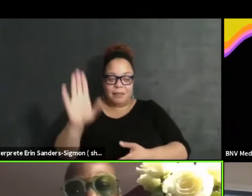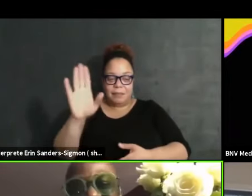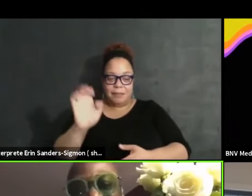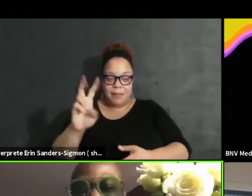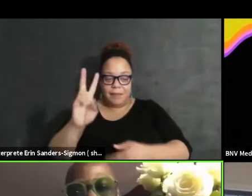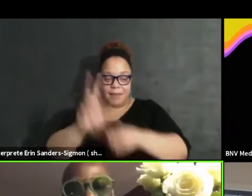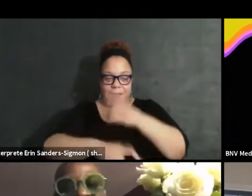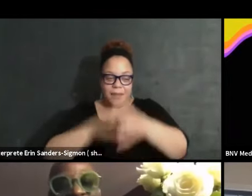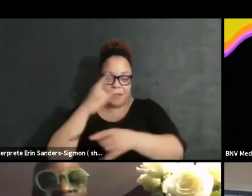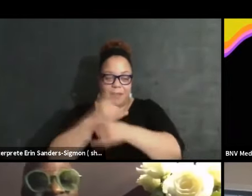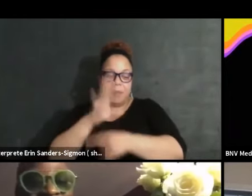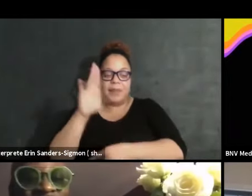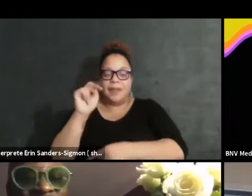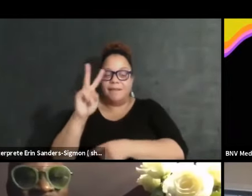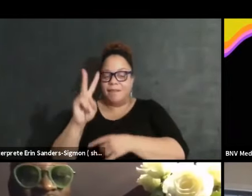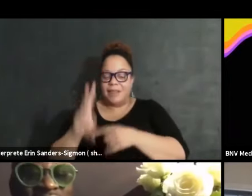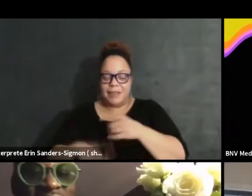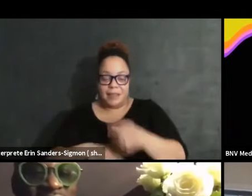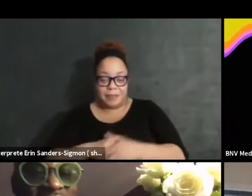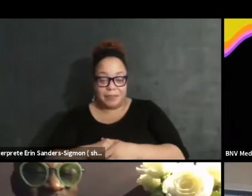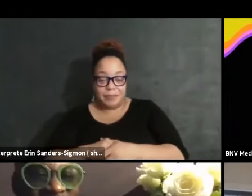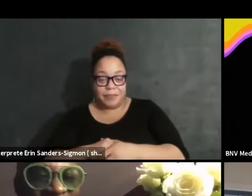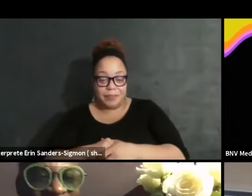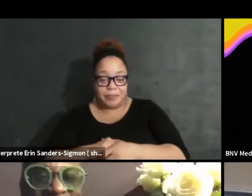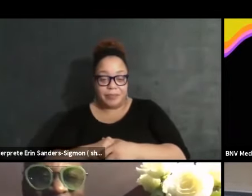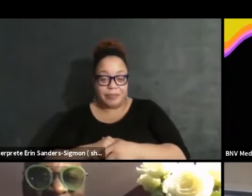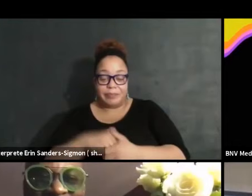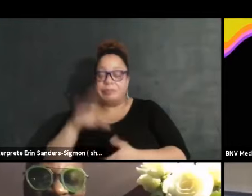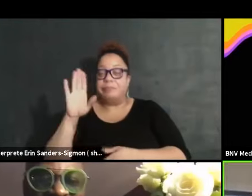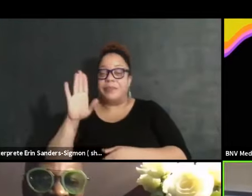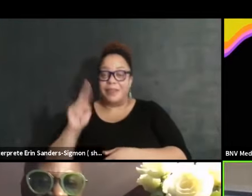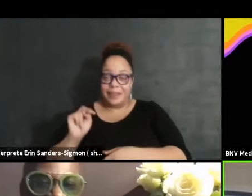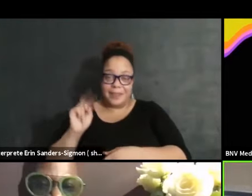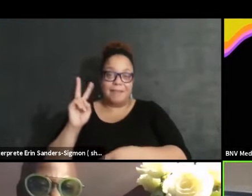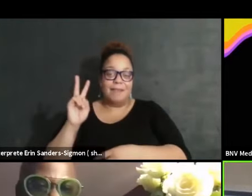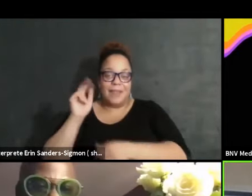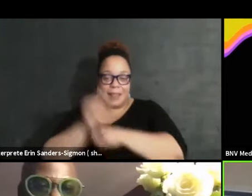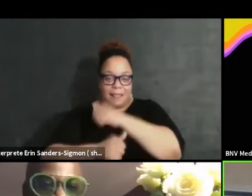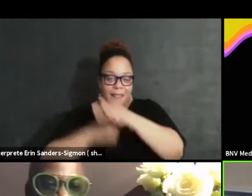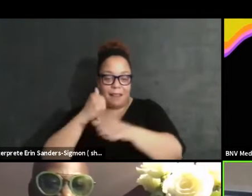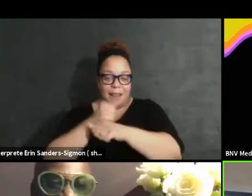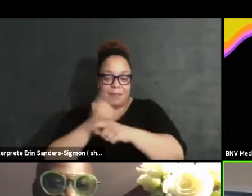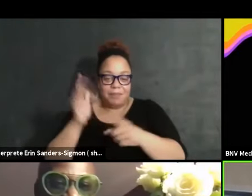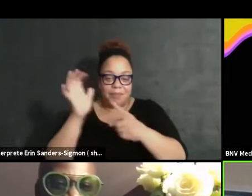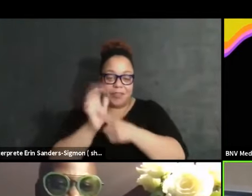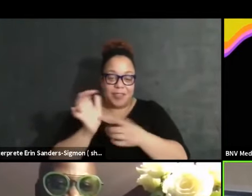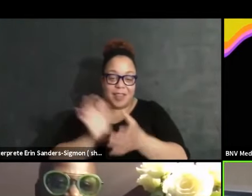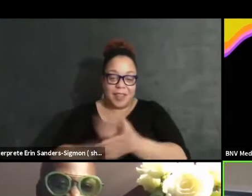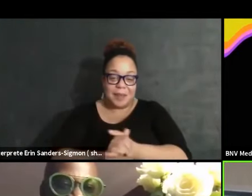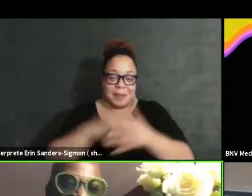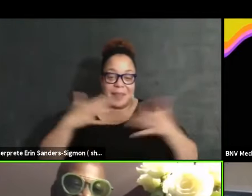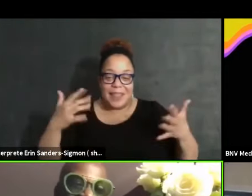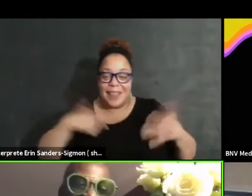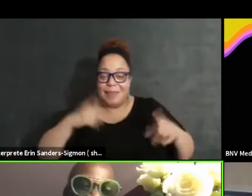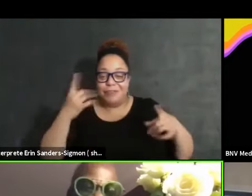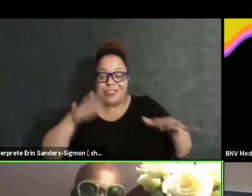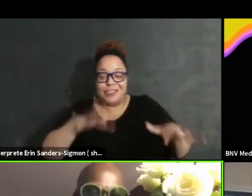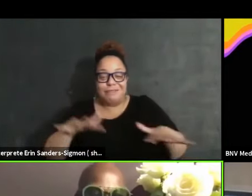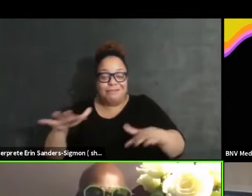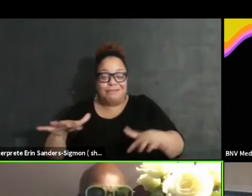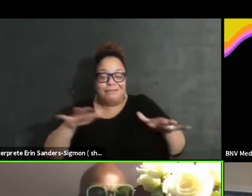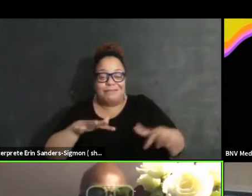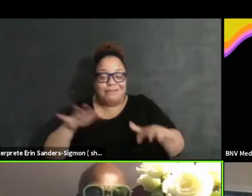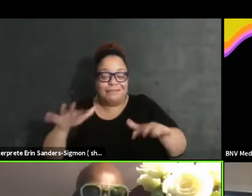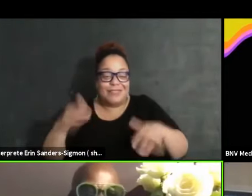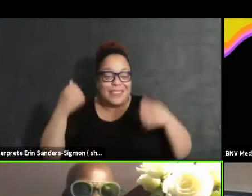finest? What's good? Oh man, I'm just hanging here, trying to match my aesthetic to